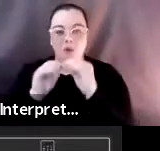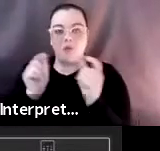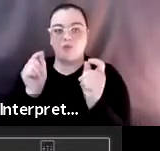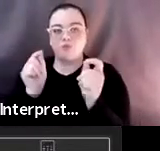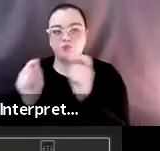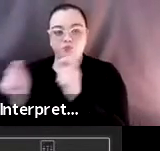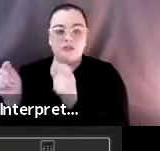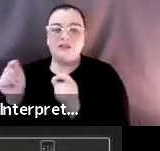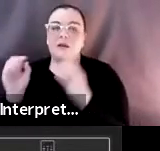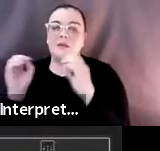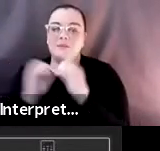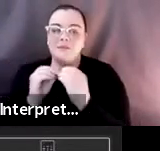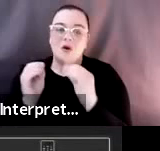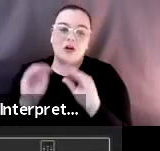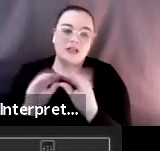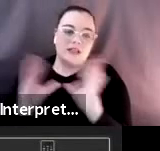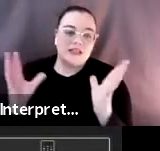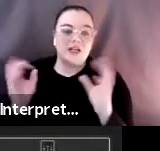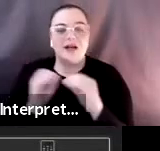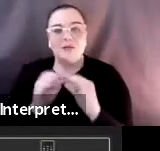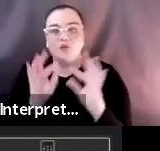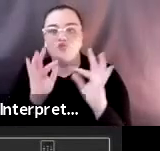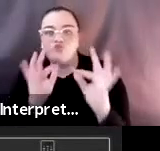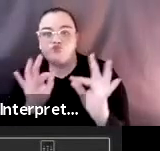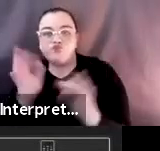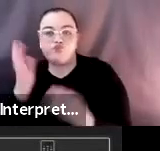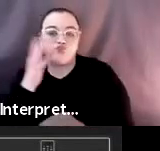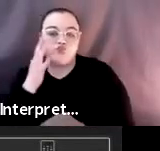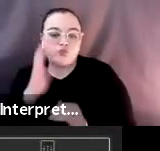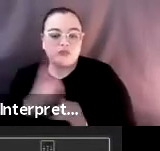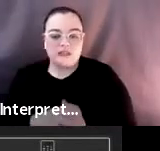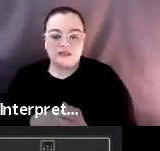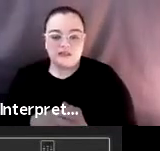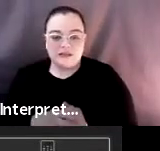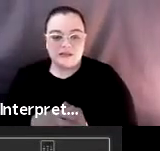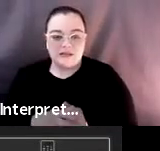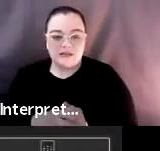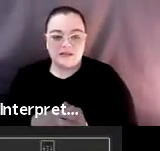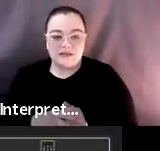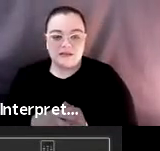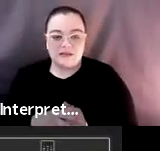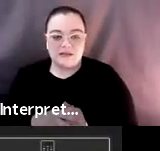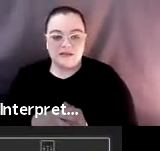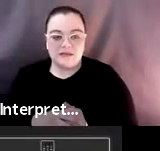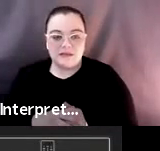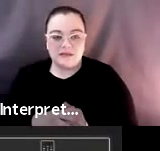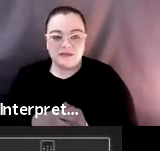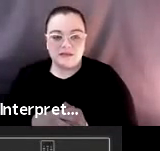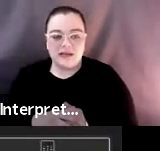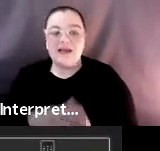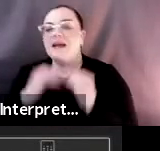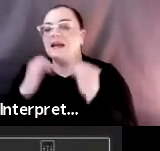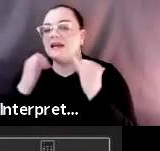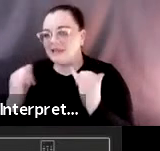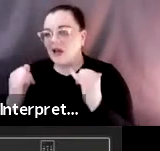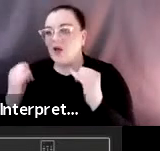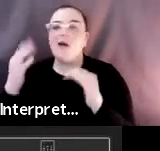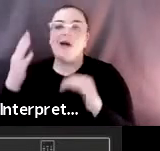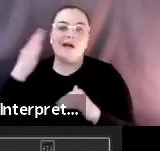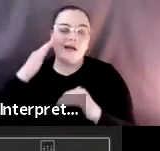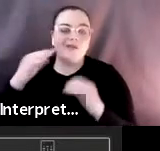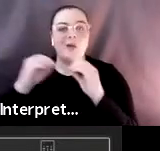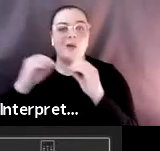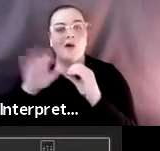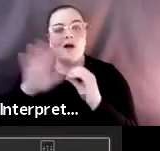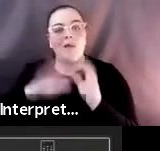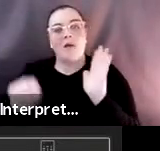where... You're the best. Thank you for getting here so quickly. Now our levels are kind of hitting the -6. This is about where